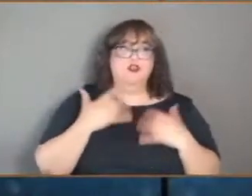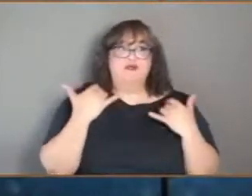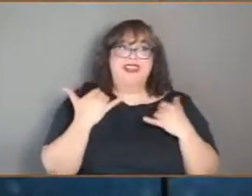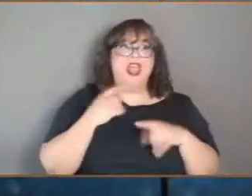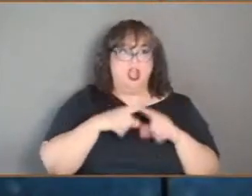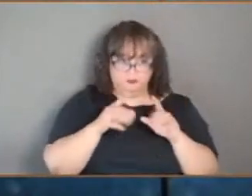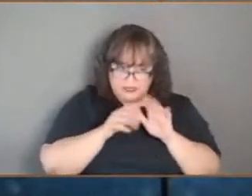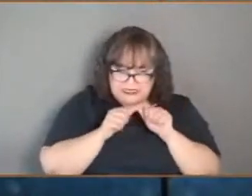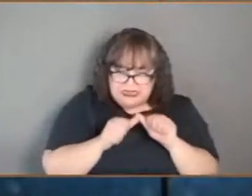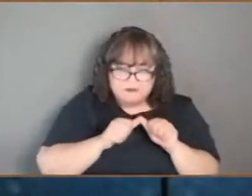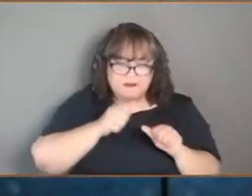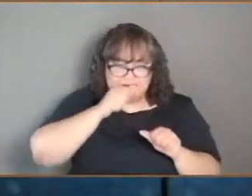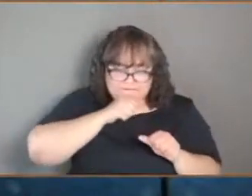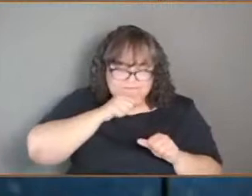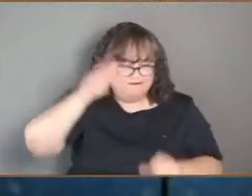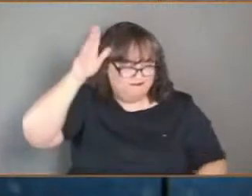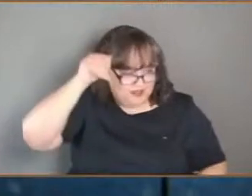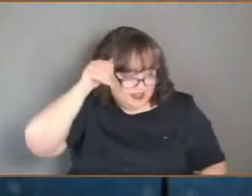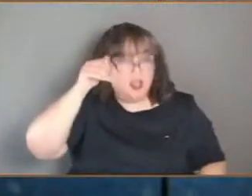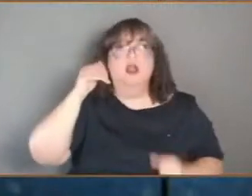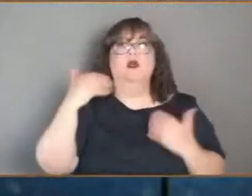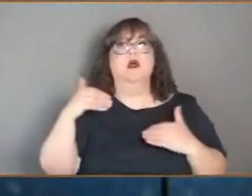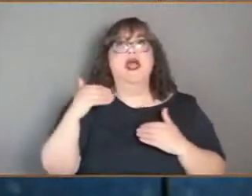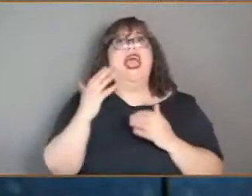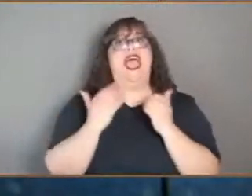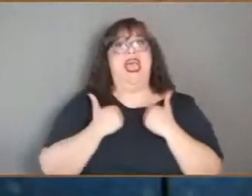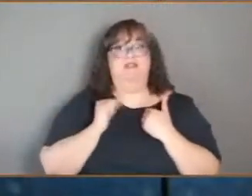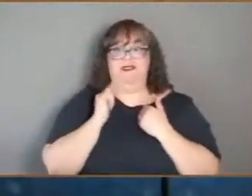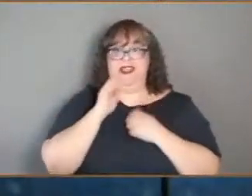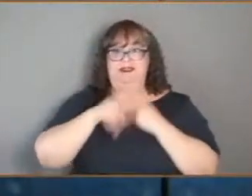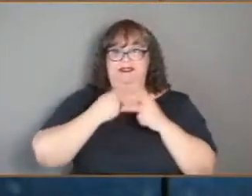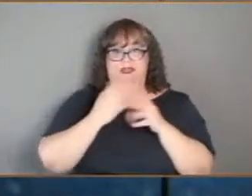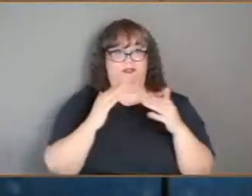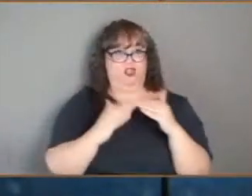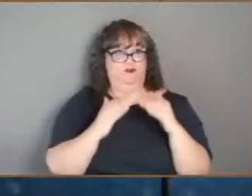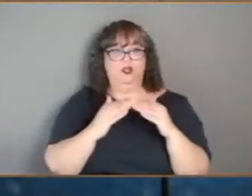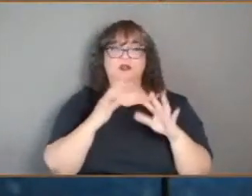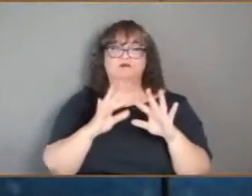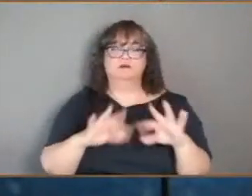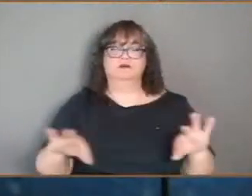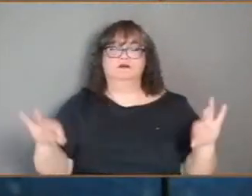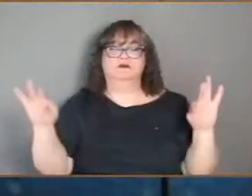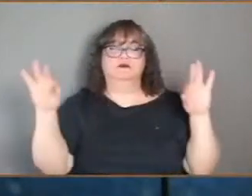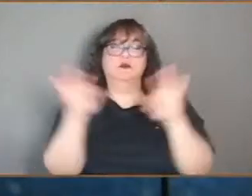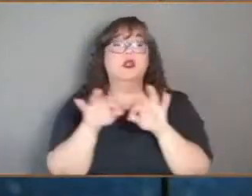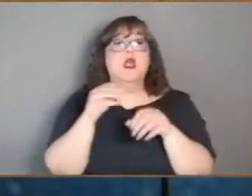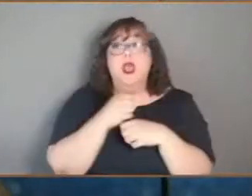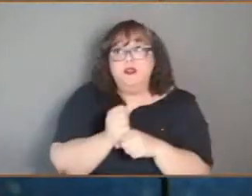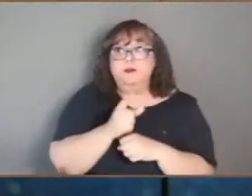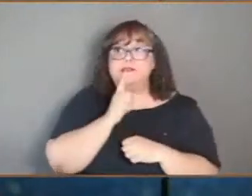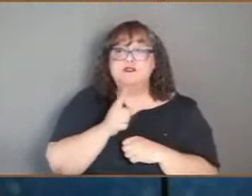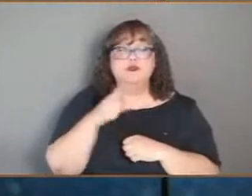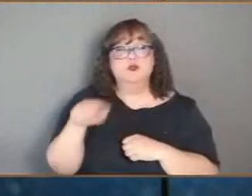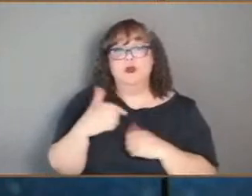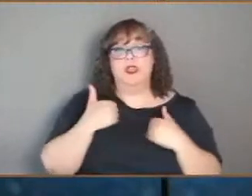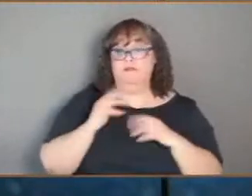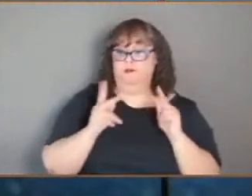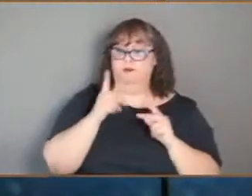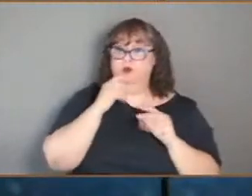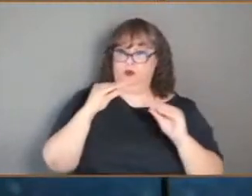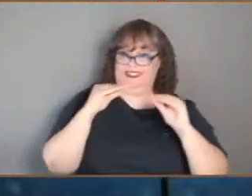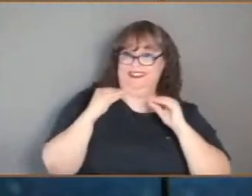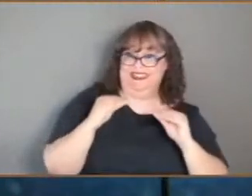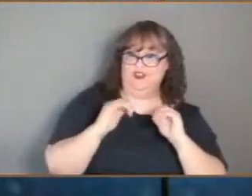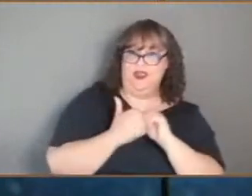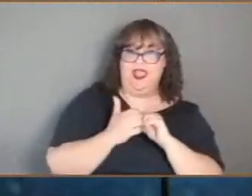like cultivating that type of community is extremely important, as well as just making sure that you have people who teach you how to have grit